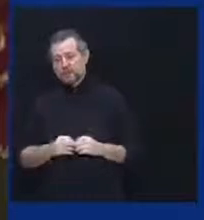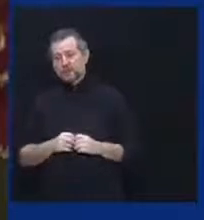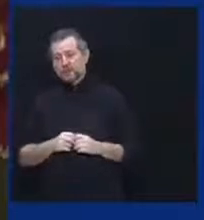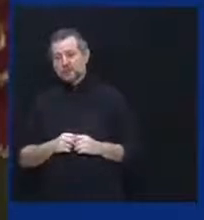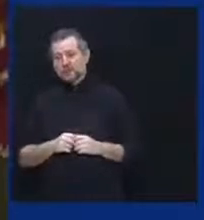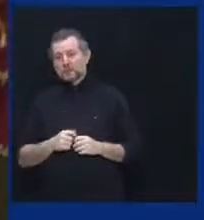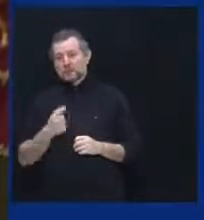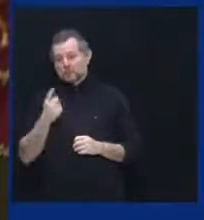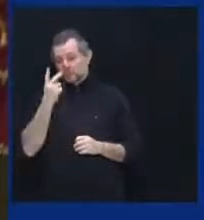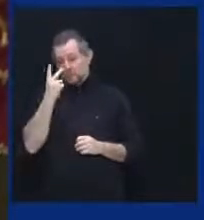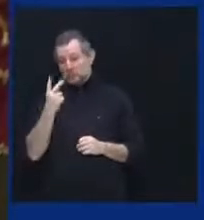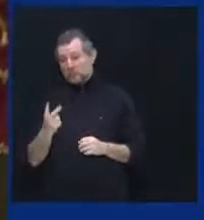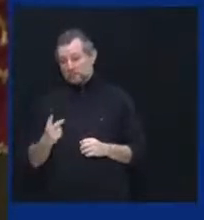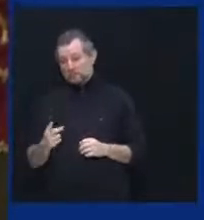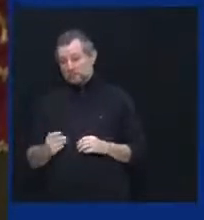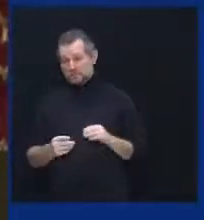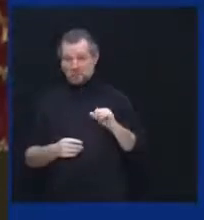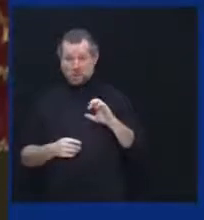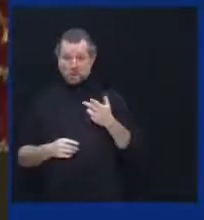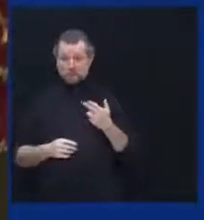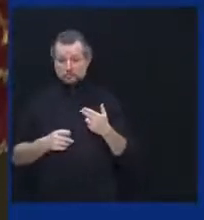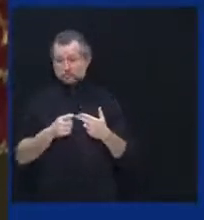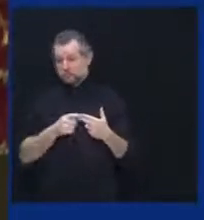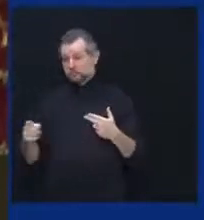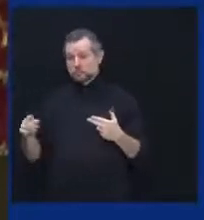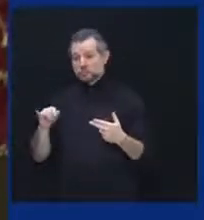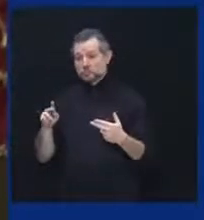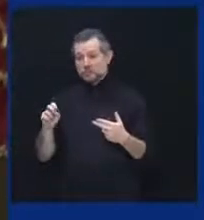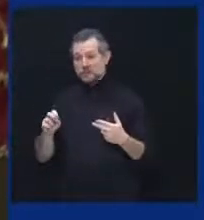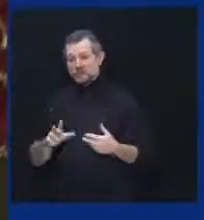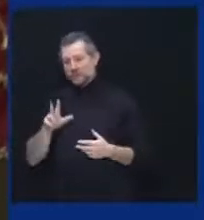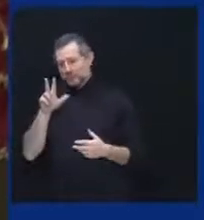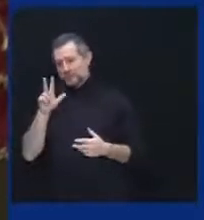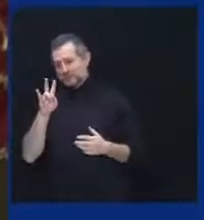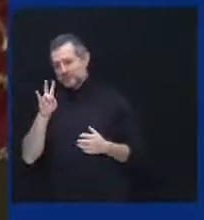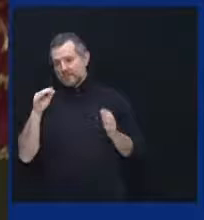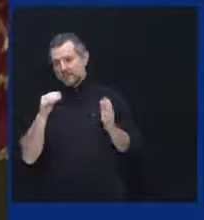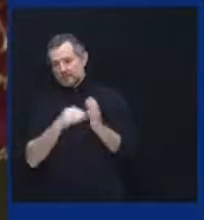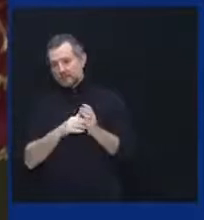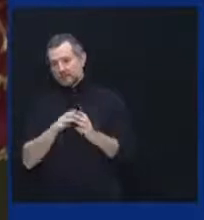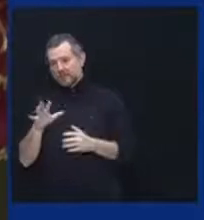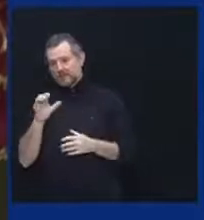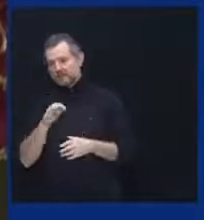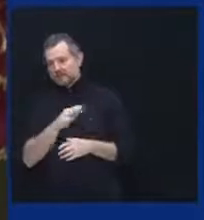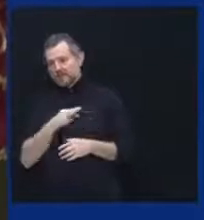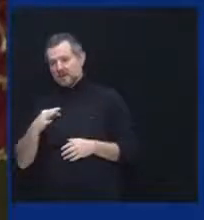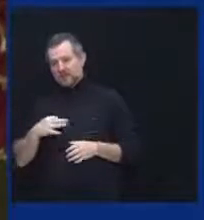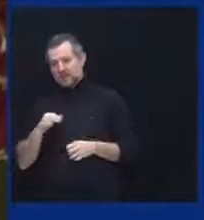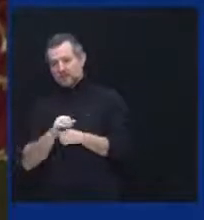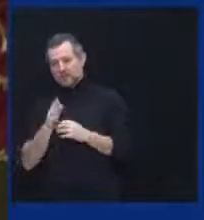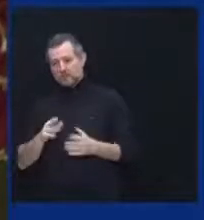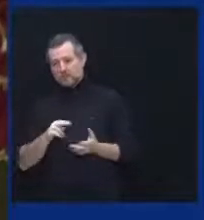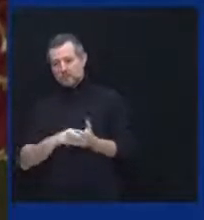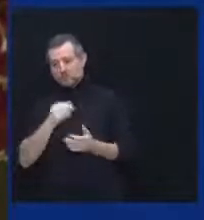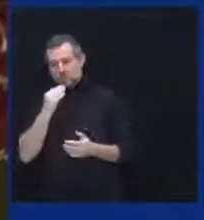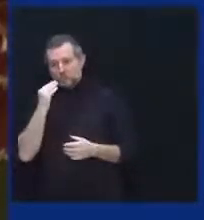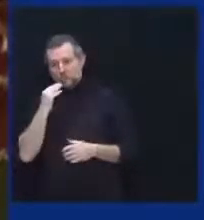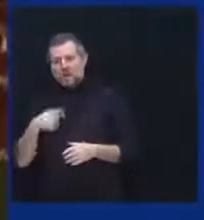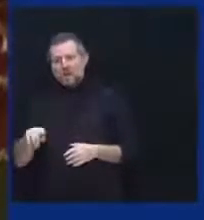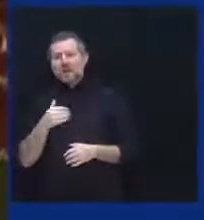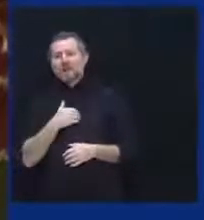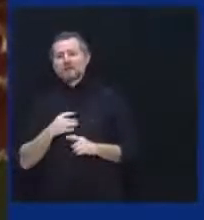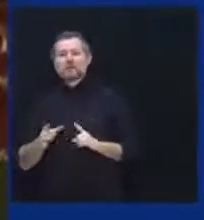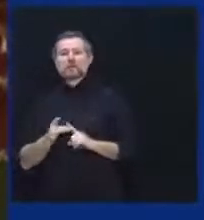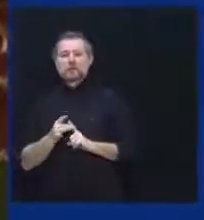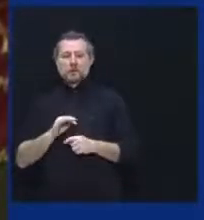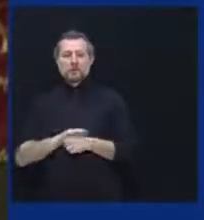between March and June, 37,500 staff members who worked in nursing homes had COVID during the period of those